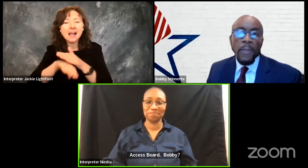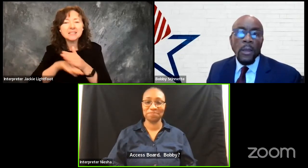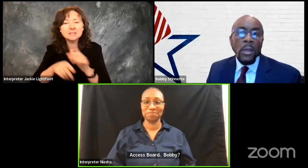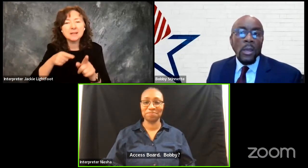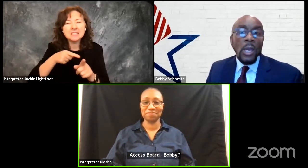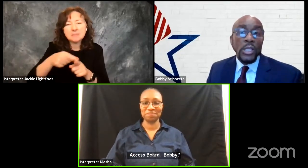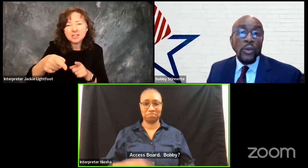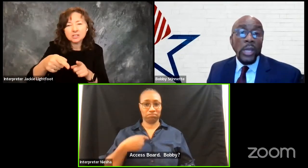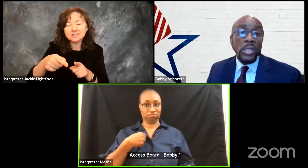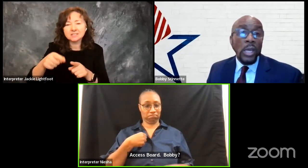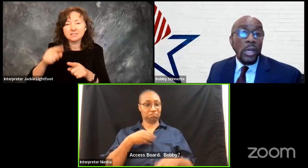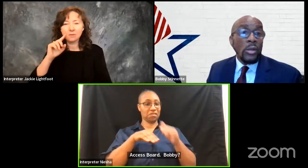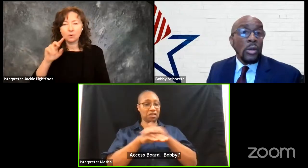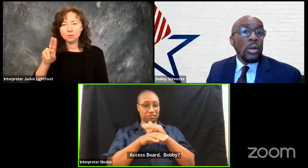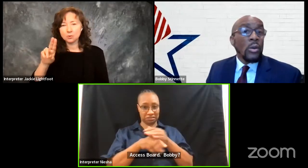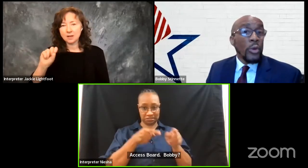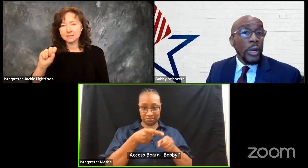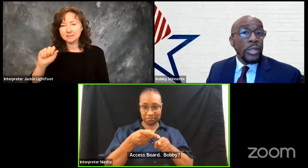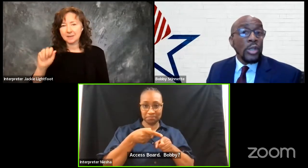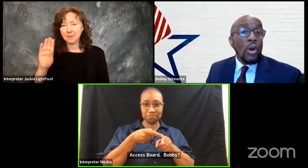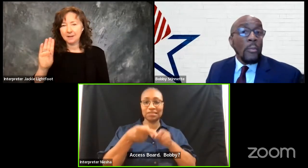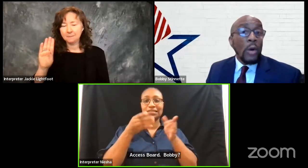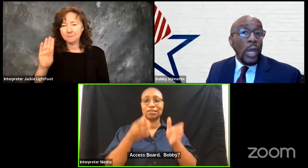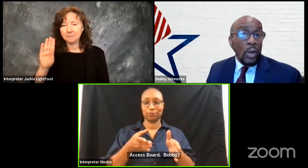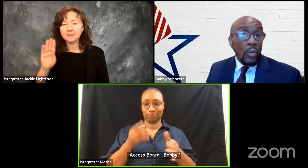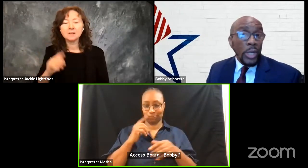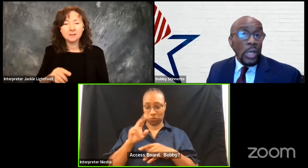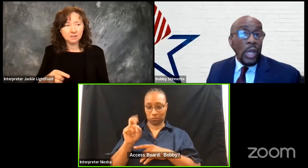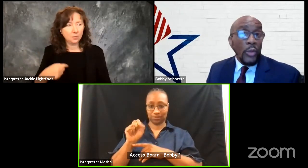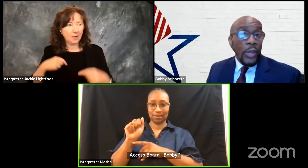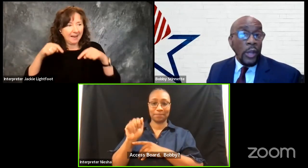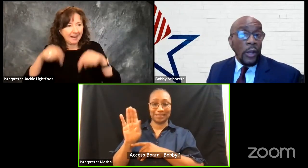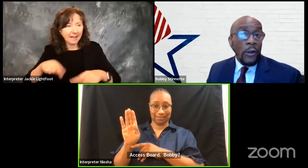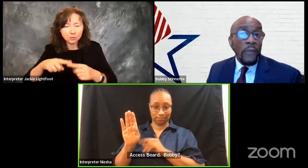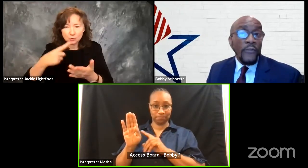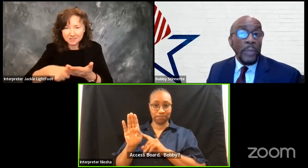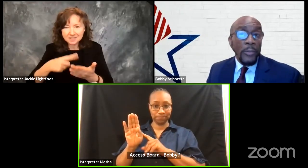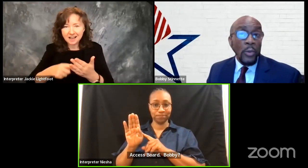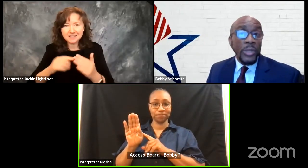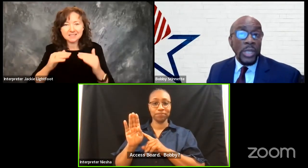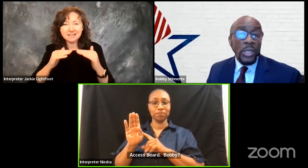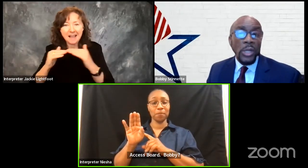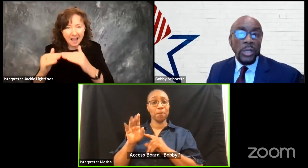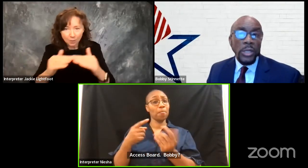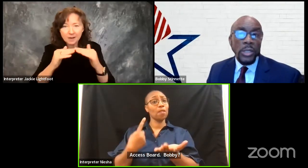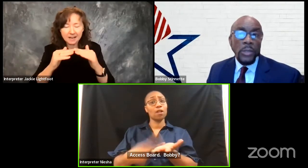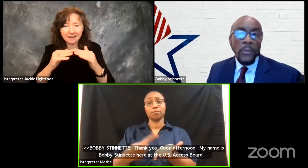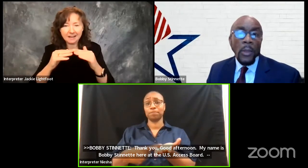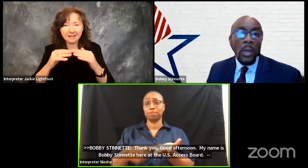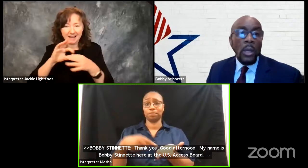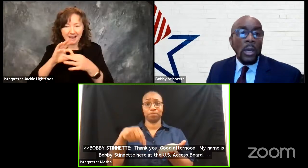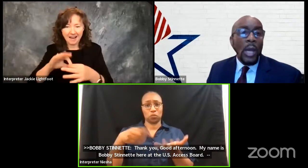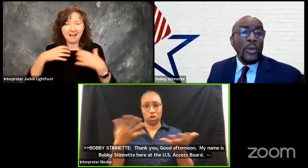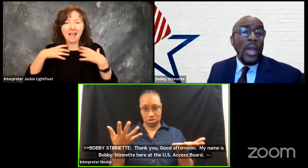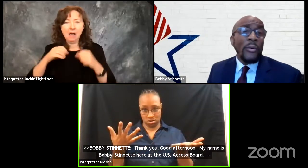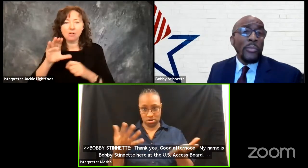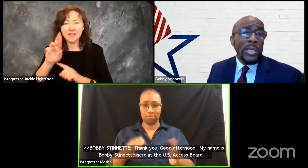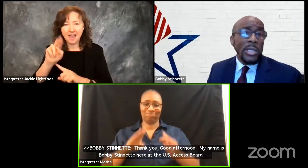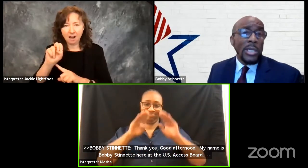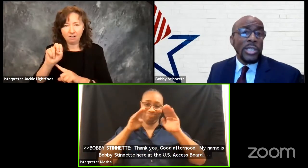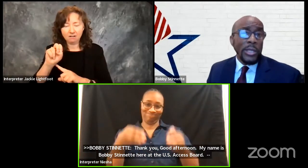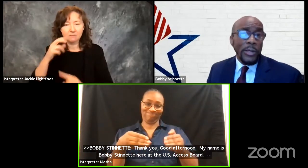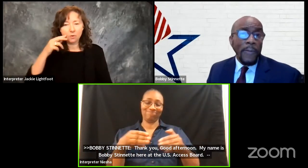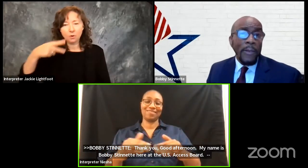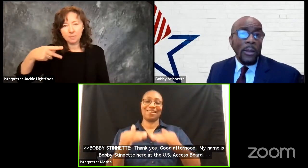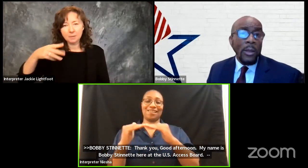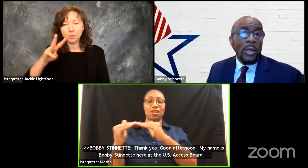Board. As Greg said, we're here to talk about equity in healthcare for people with disabilities. Now, we have a